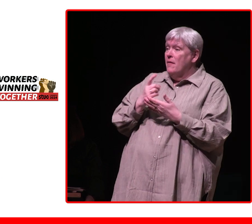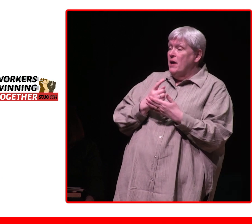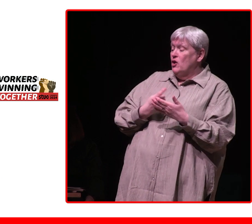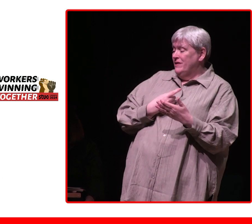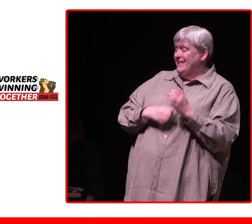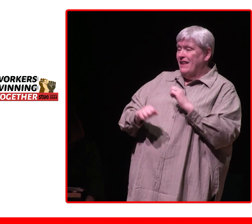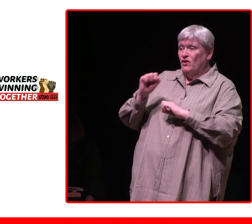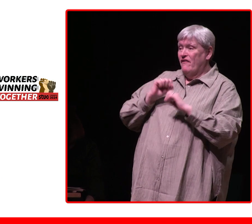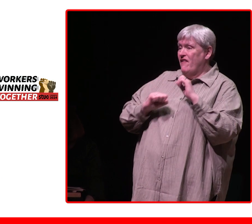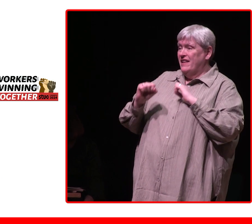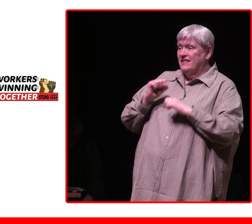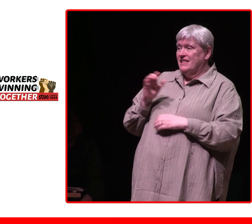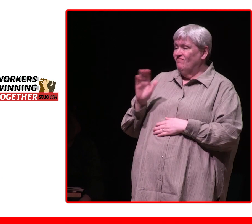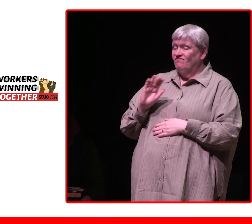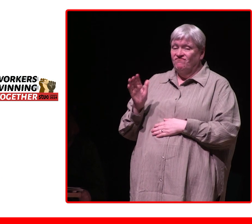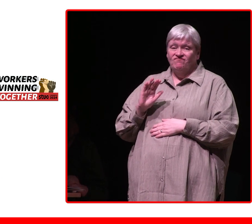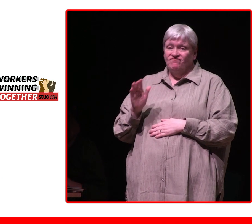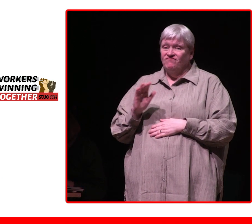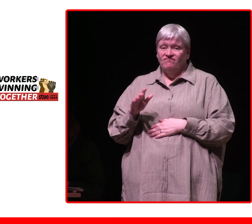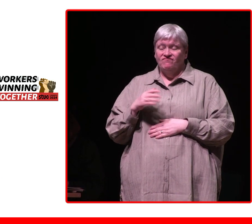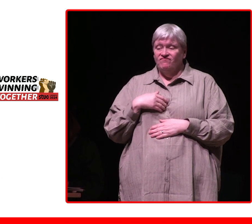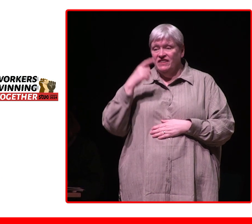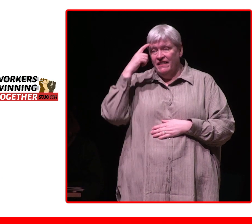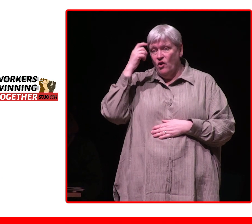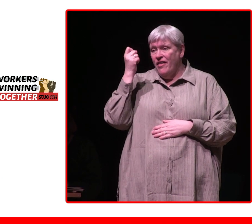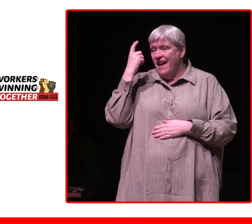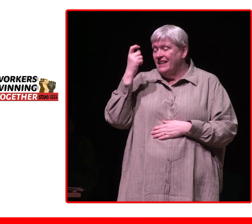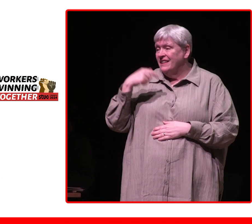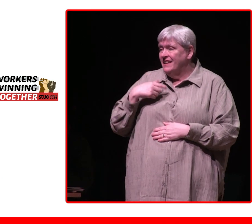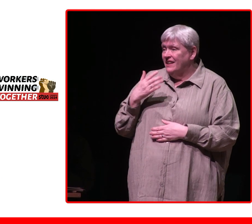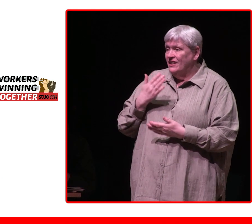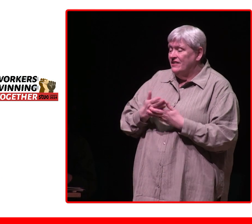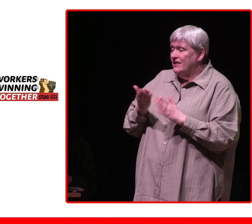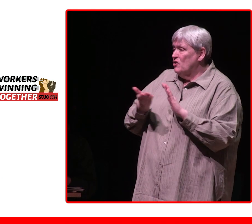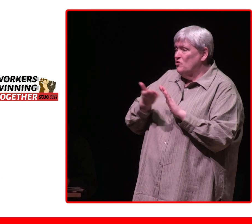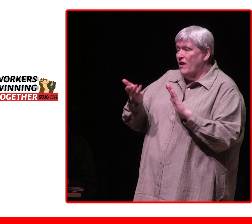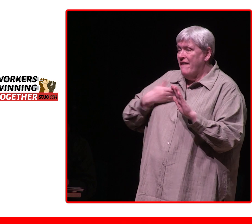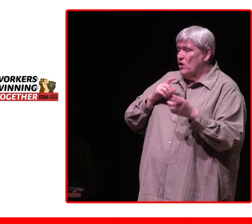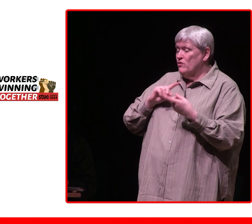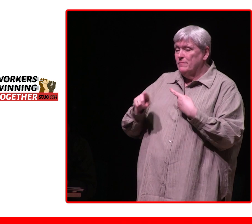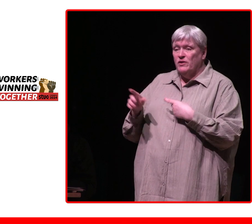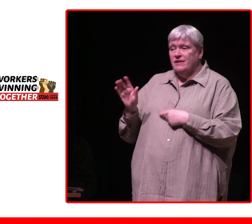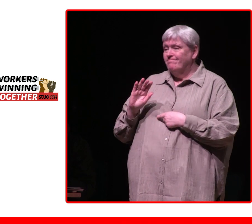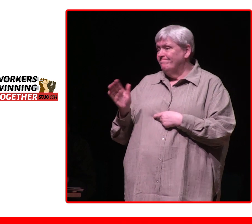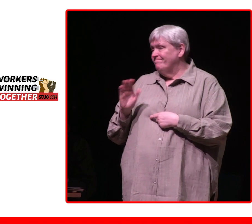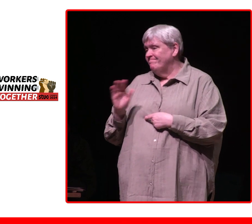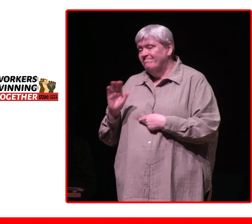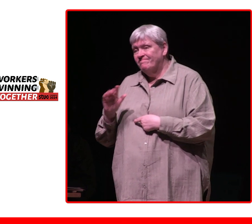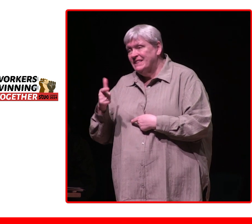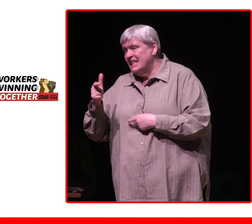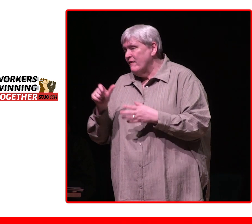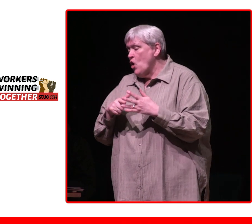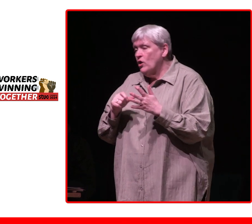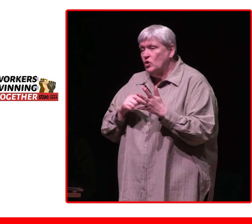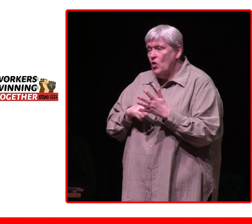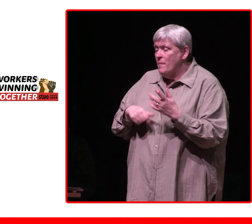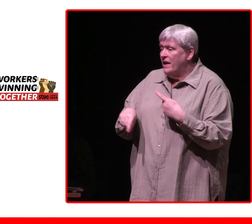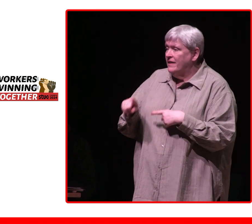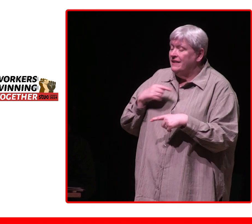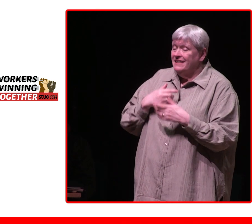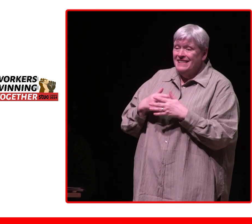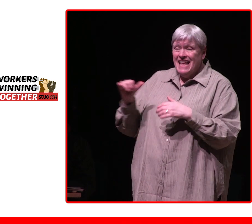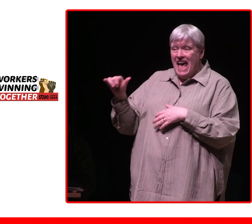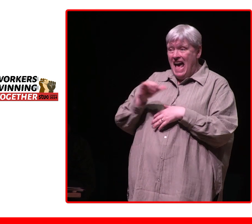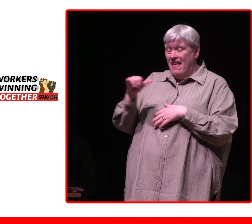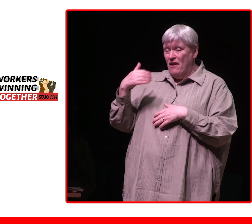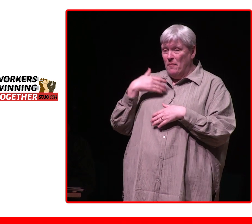self-defence, anyone who bought into the idea that this is a rightful response to the atrocities of 7th of October has either